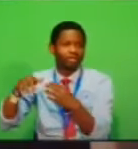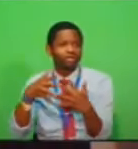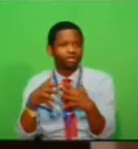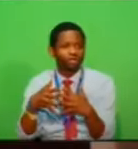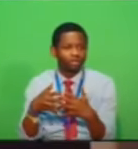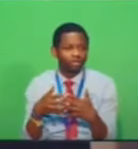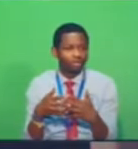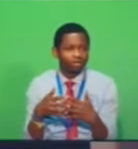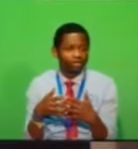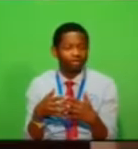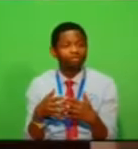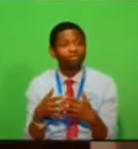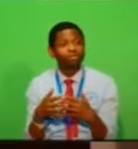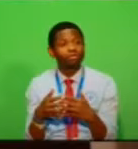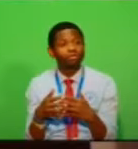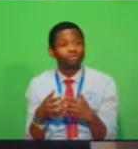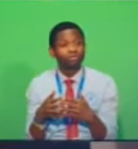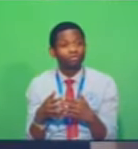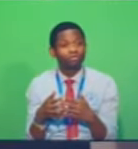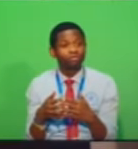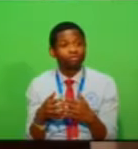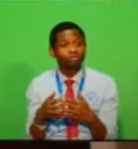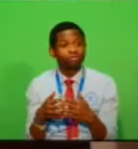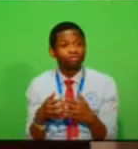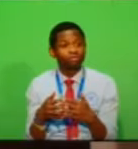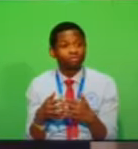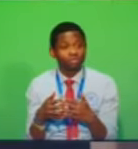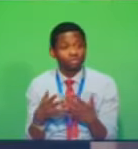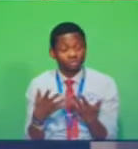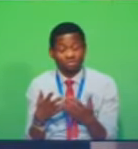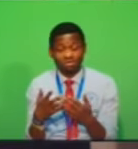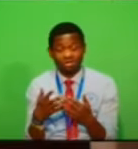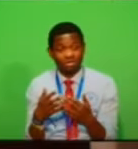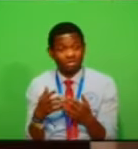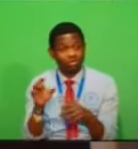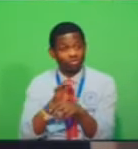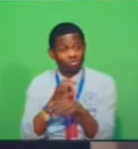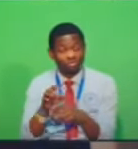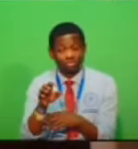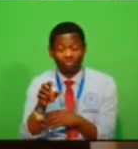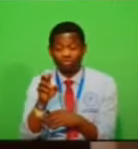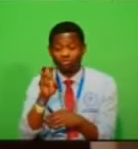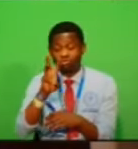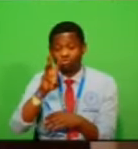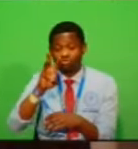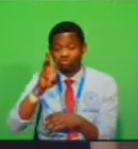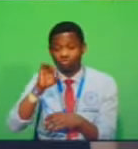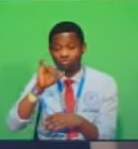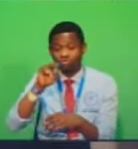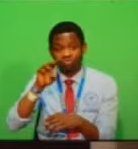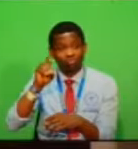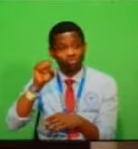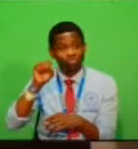company came looking for young people. Don't forget, Windows 95 came in 1995. So the technological revolution in America started